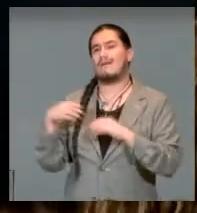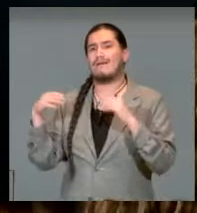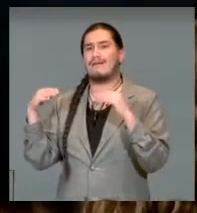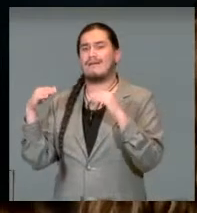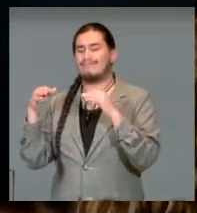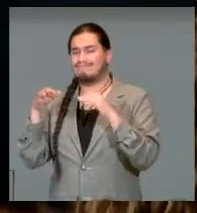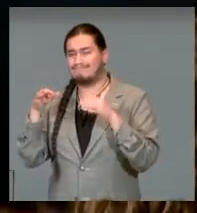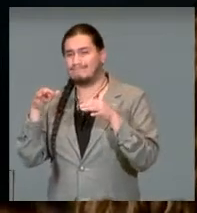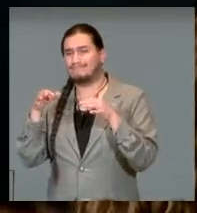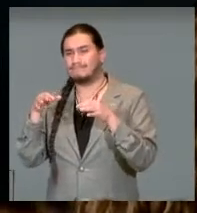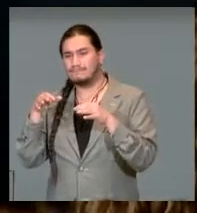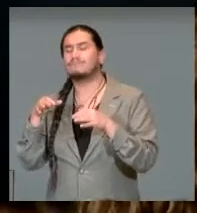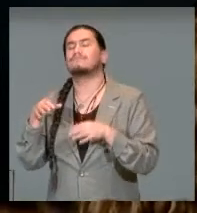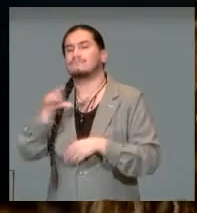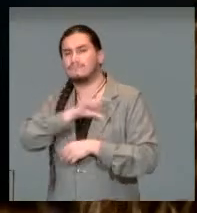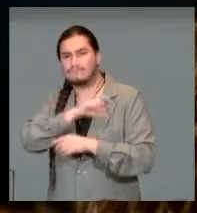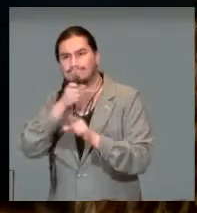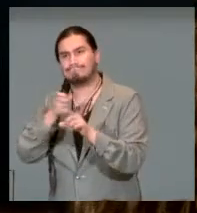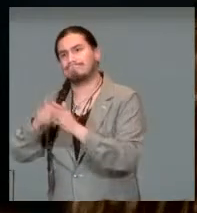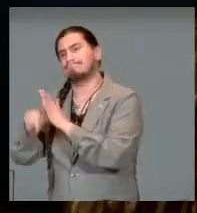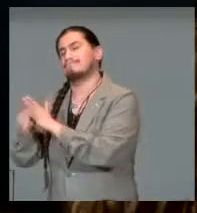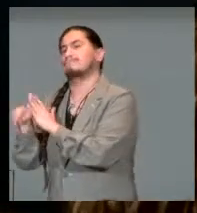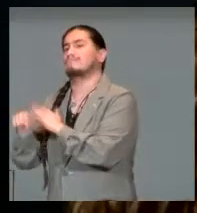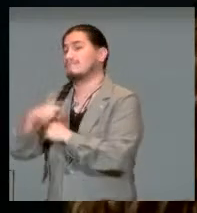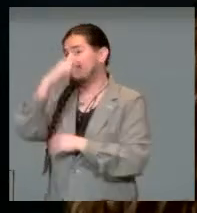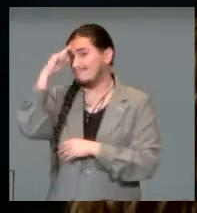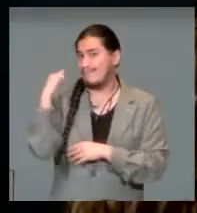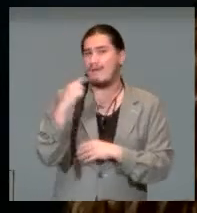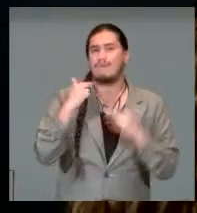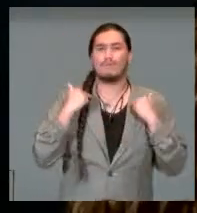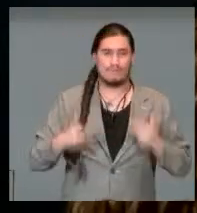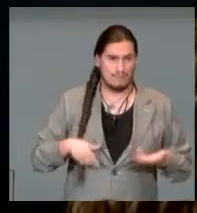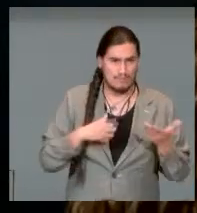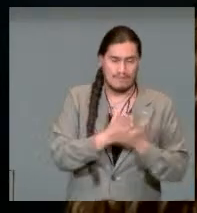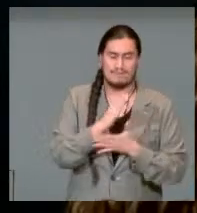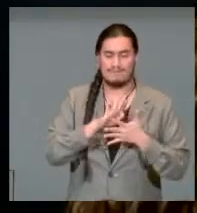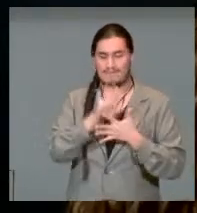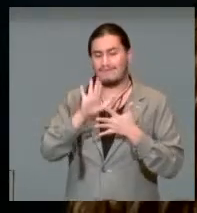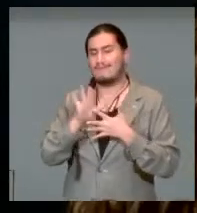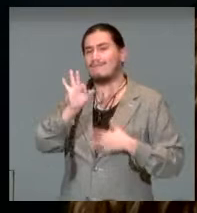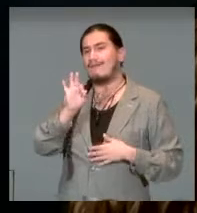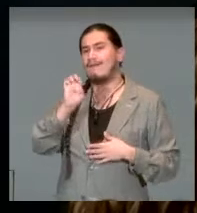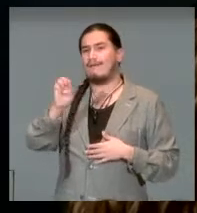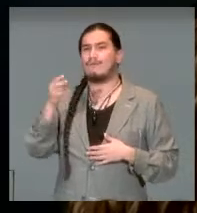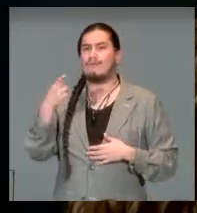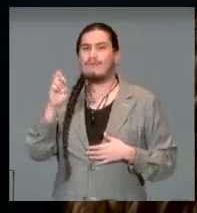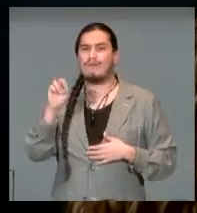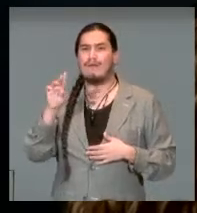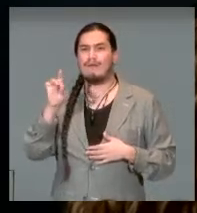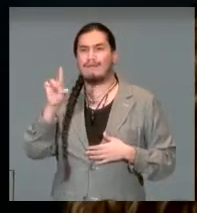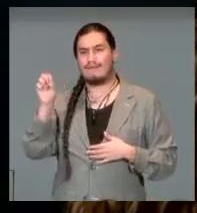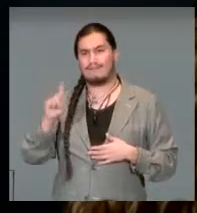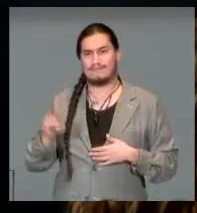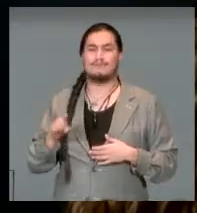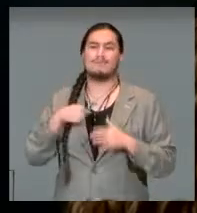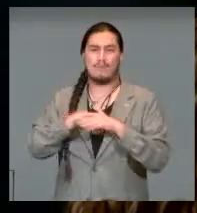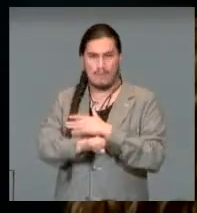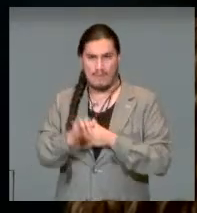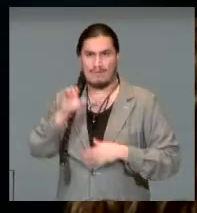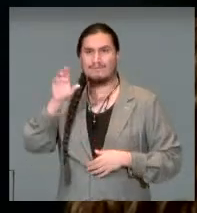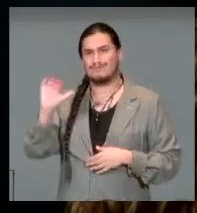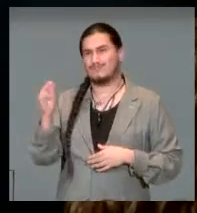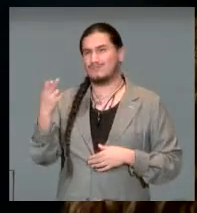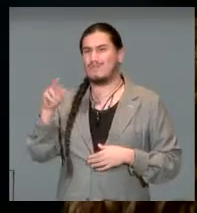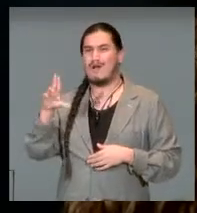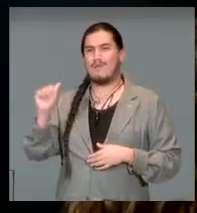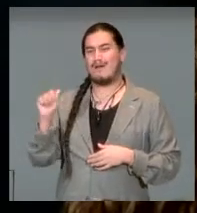extrajudicial killings of Black people and human rights. Faye Hernandez, born in Chihuahua, Mexico. Yes,